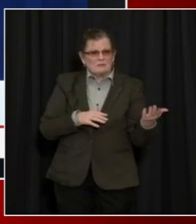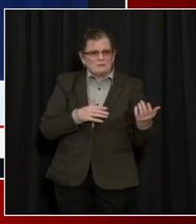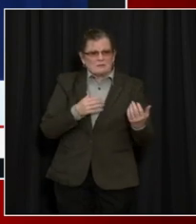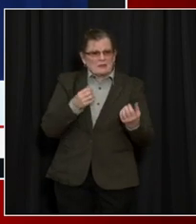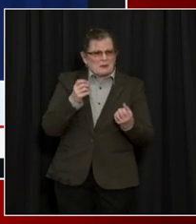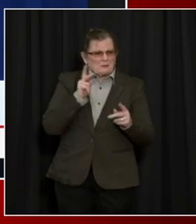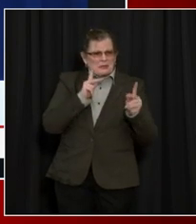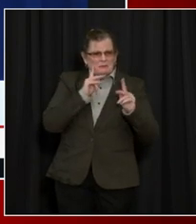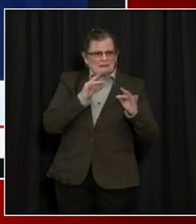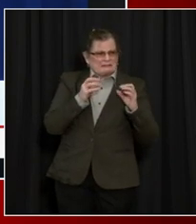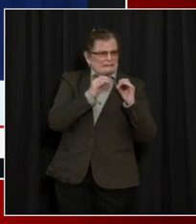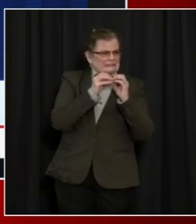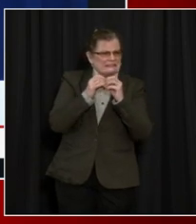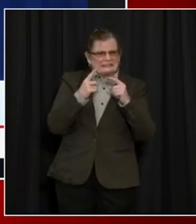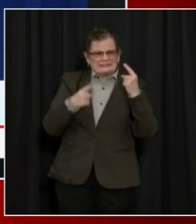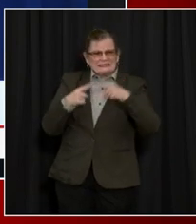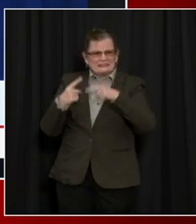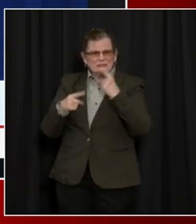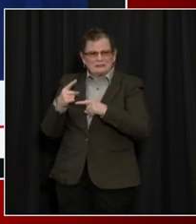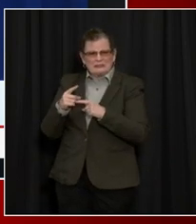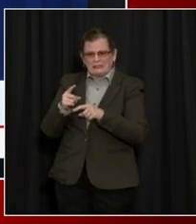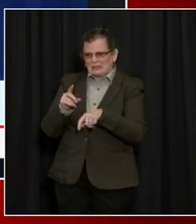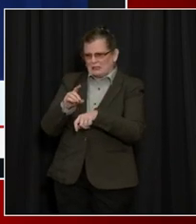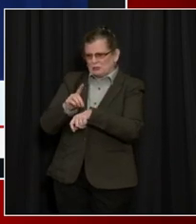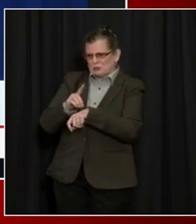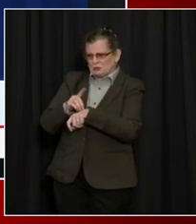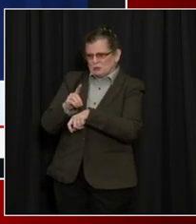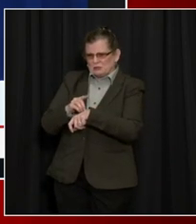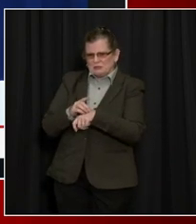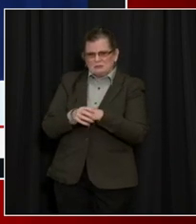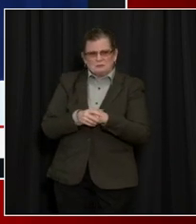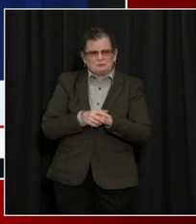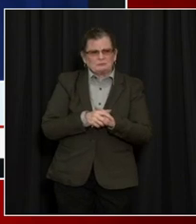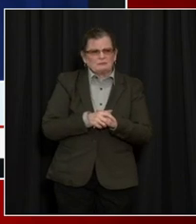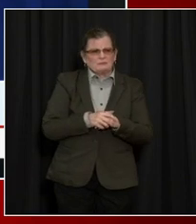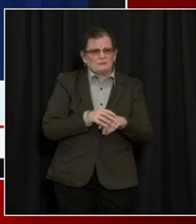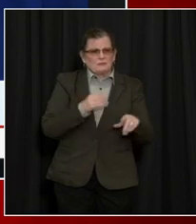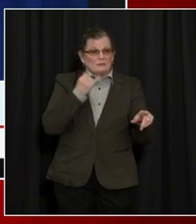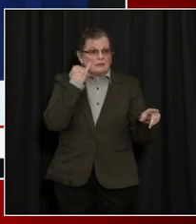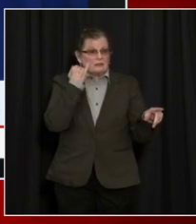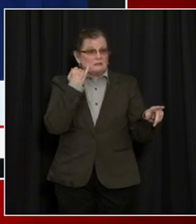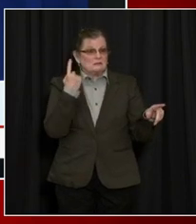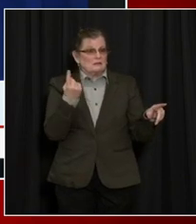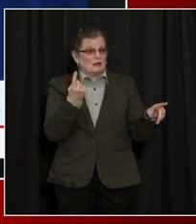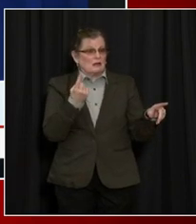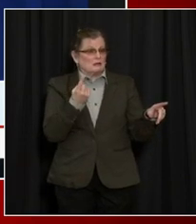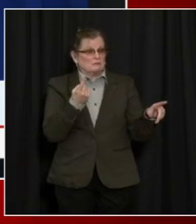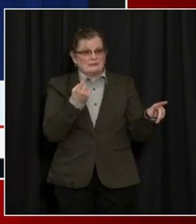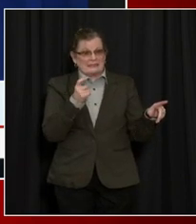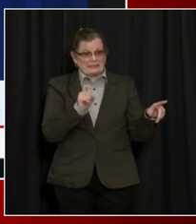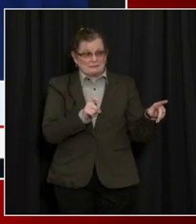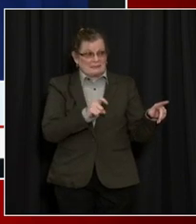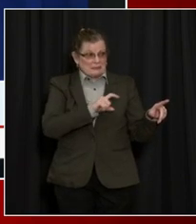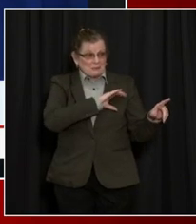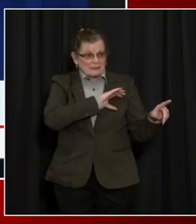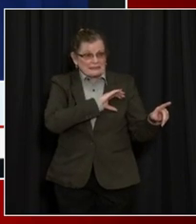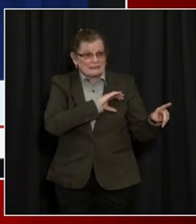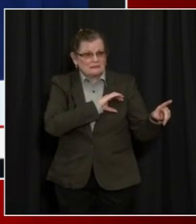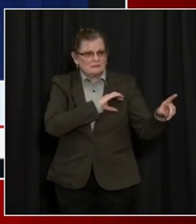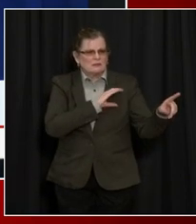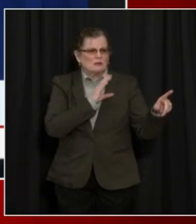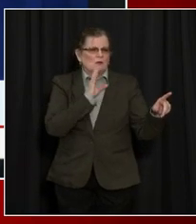there was some type of an assault or something that requires law enforcement intervention in the store, we will obviously take care of that.